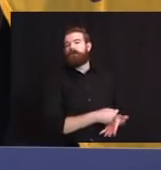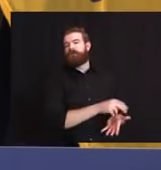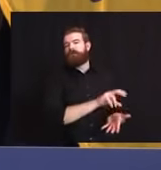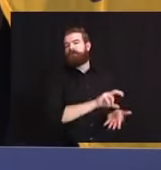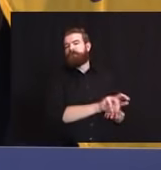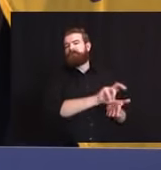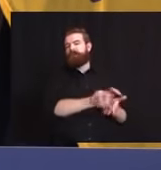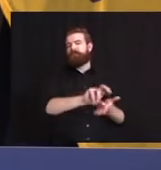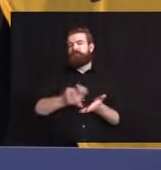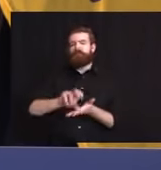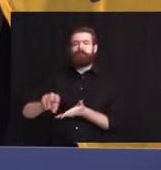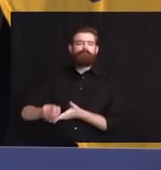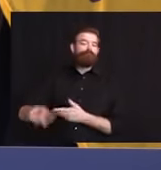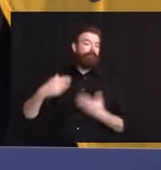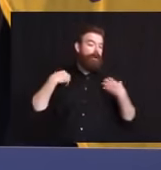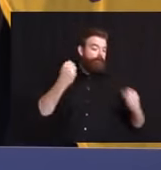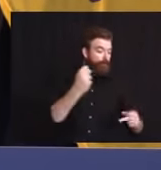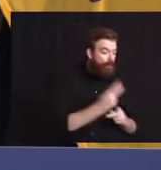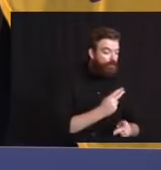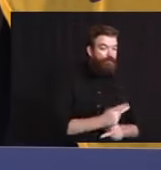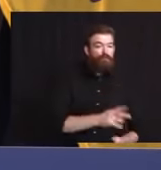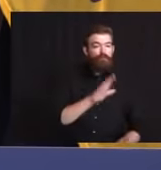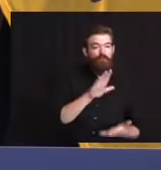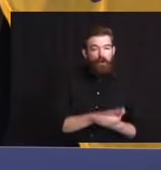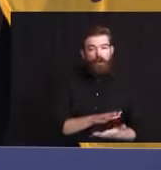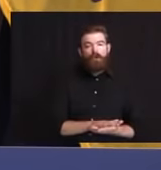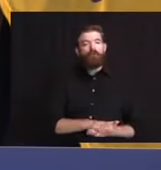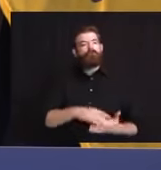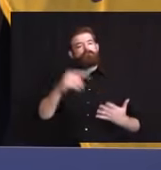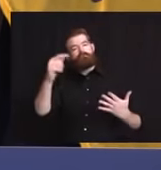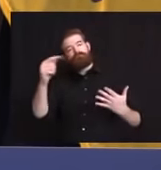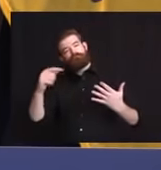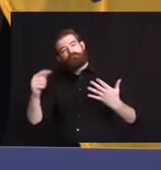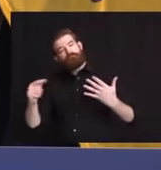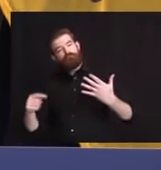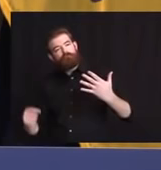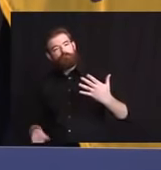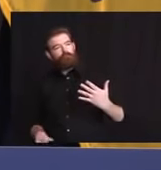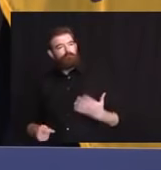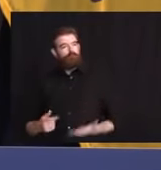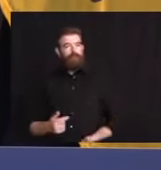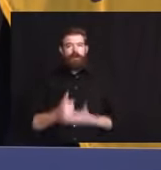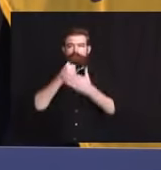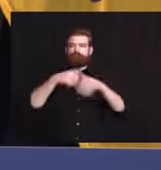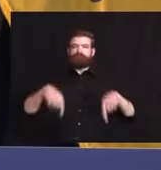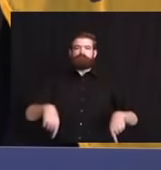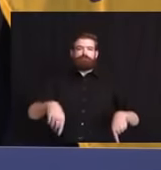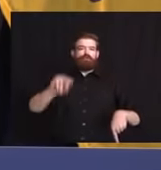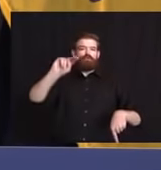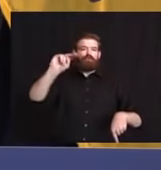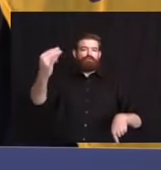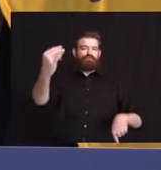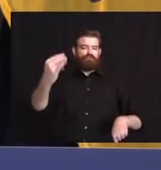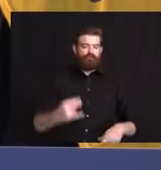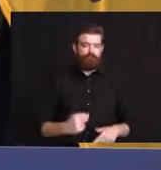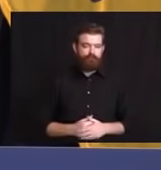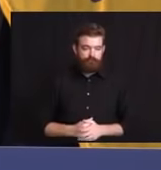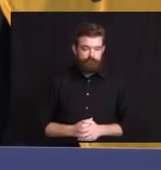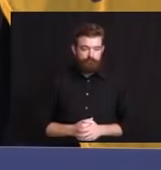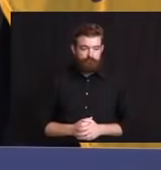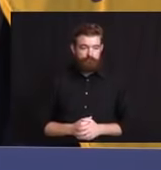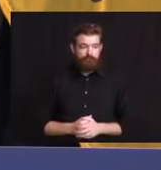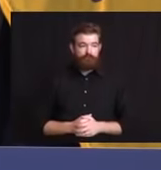It is going exactly to the uses that we need as a state. And as it relates to your last